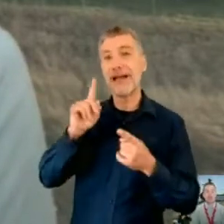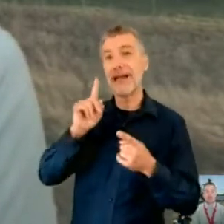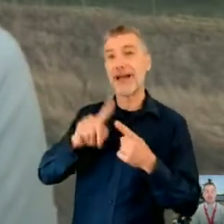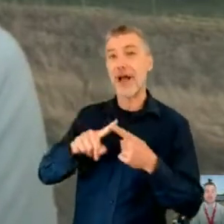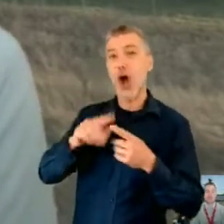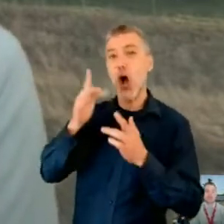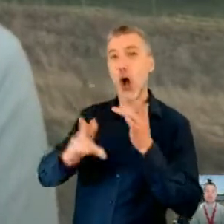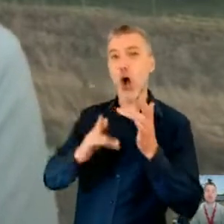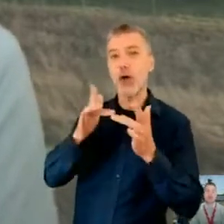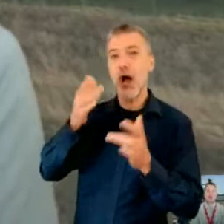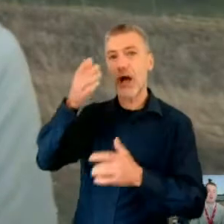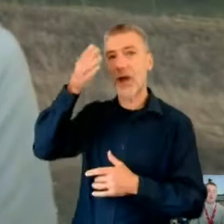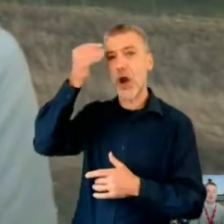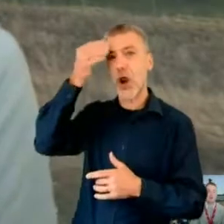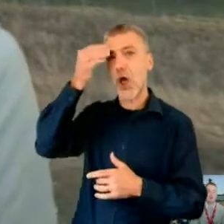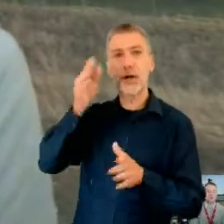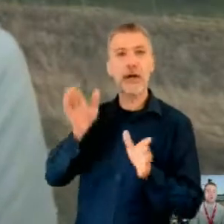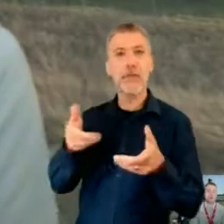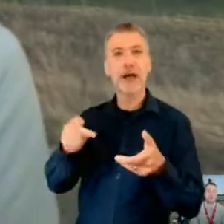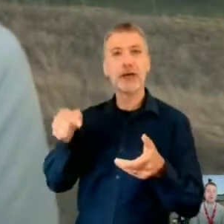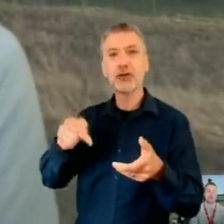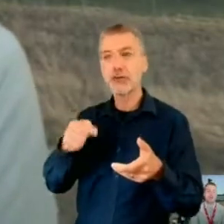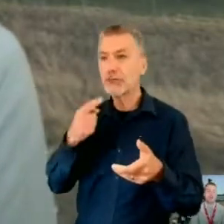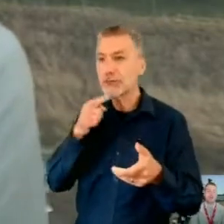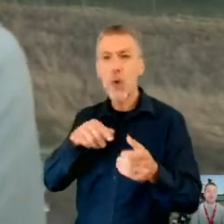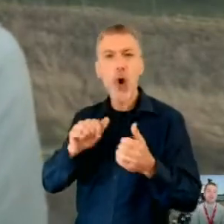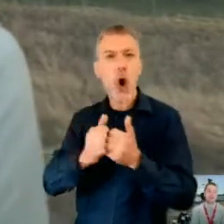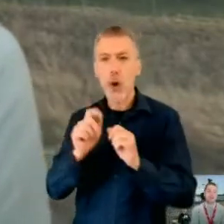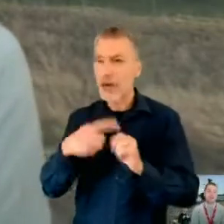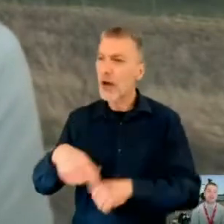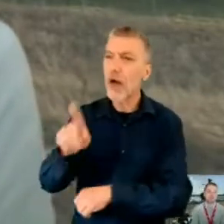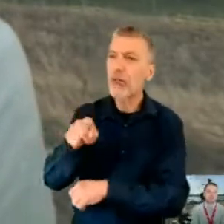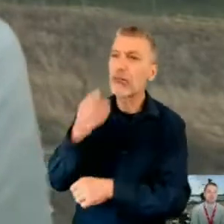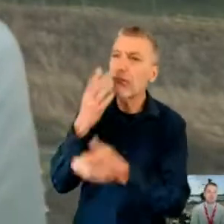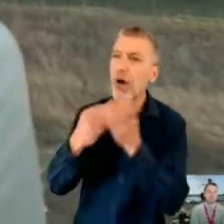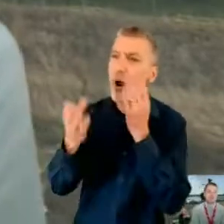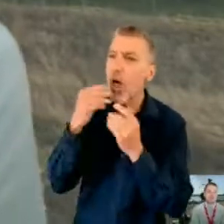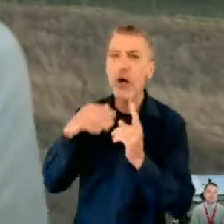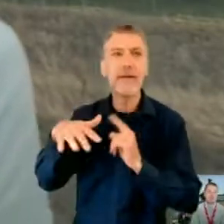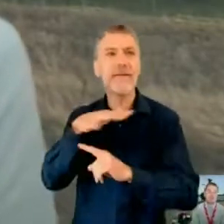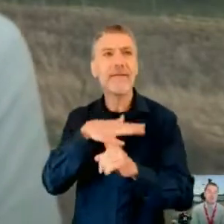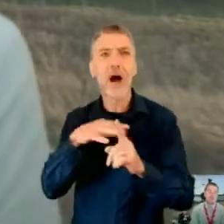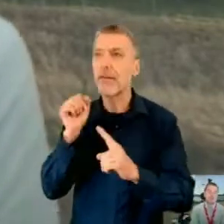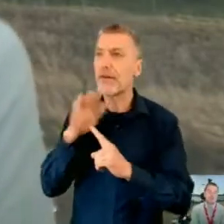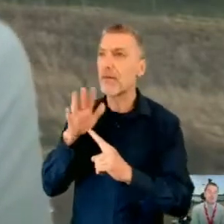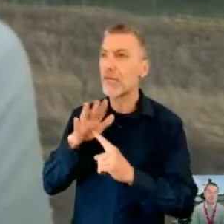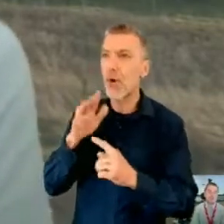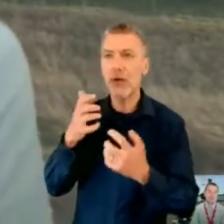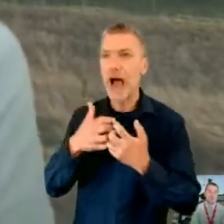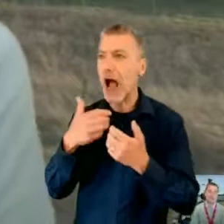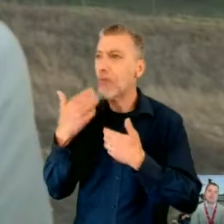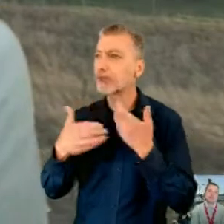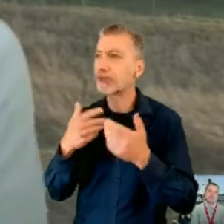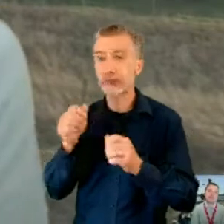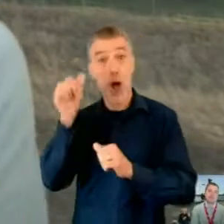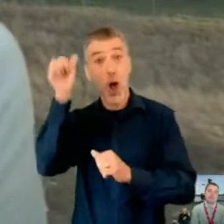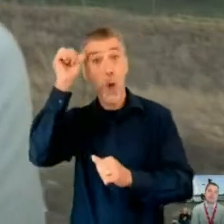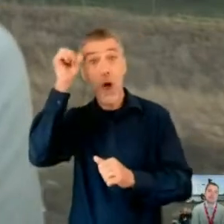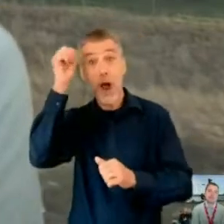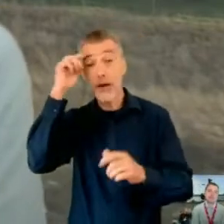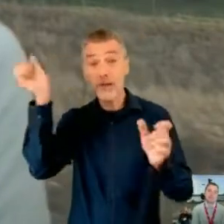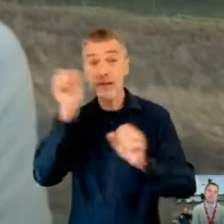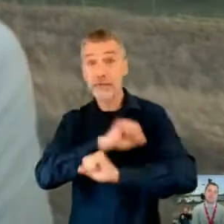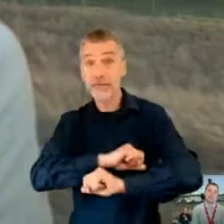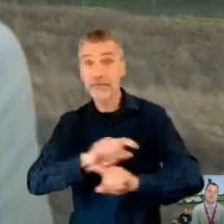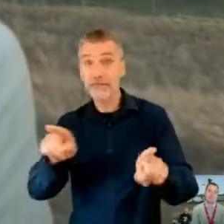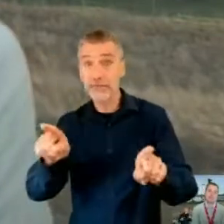our colleagues really understand more about the environment. And the more we can raise awareness, the more chance we have of people making the right